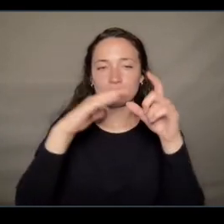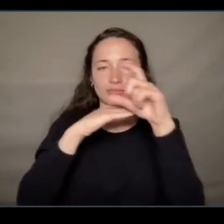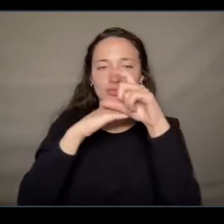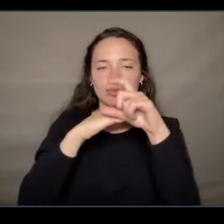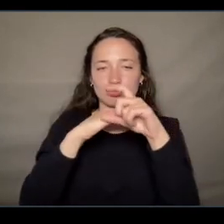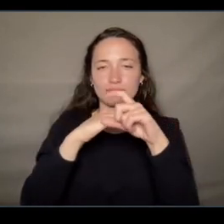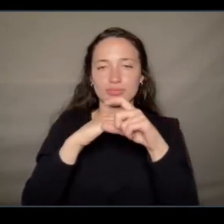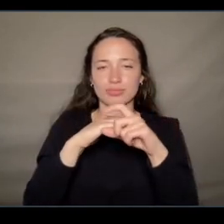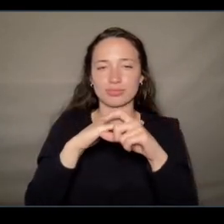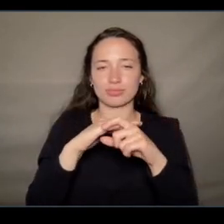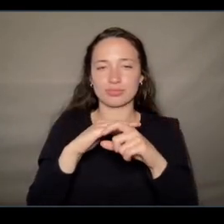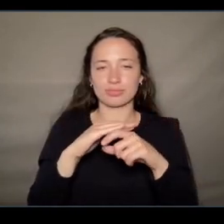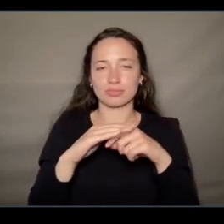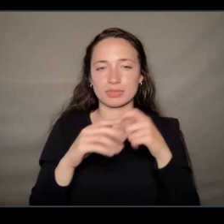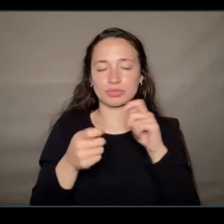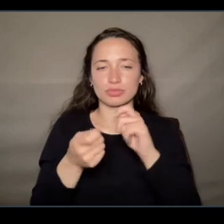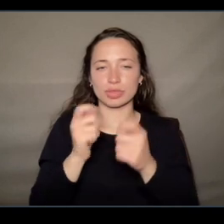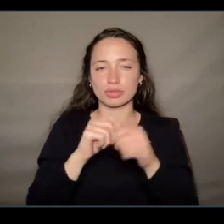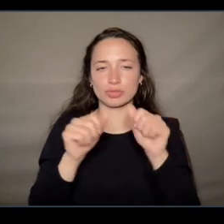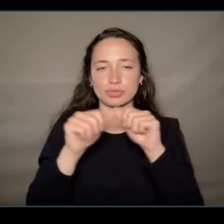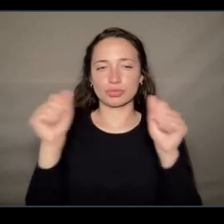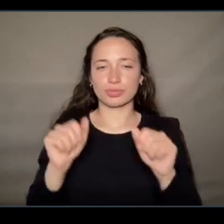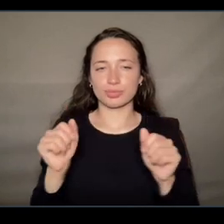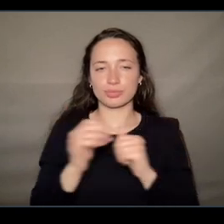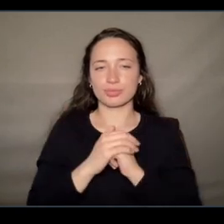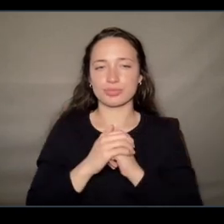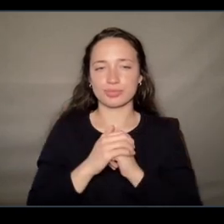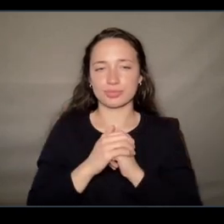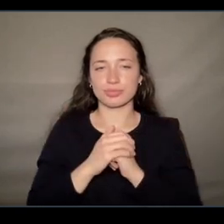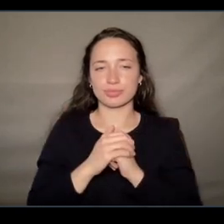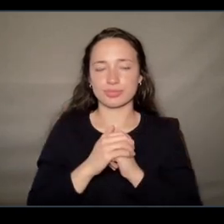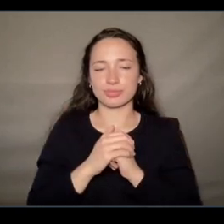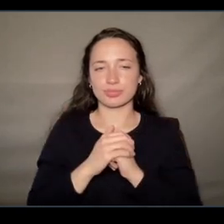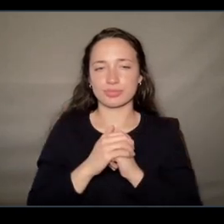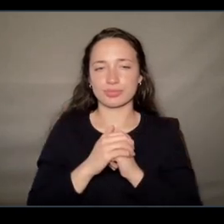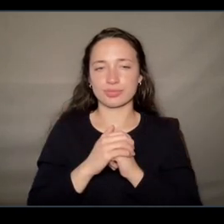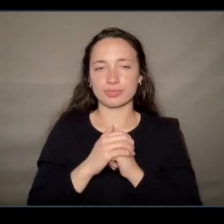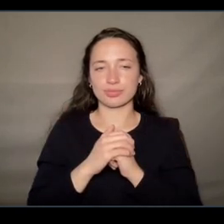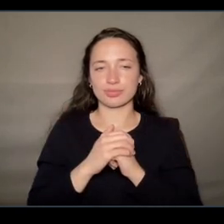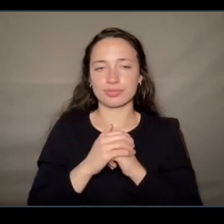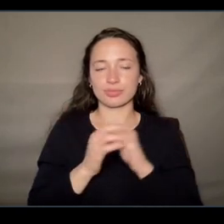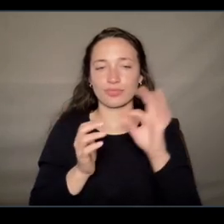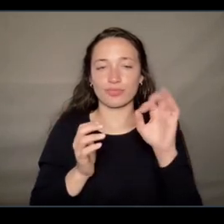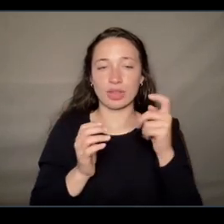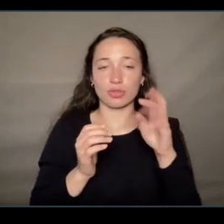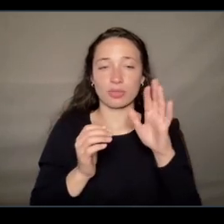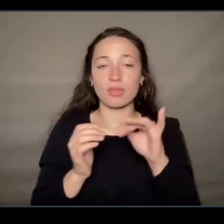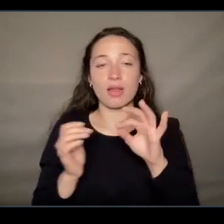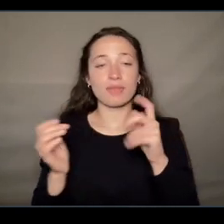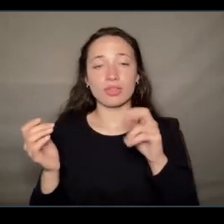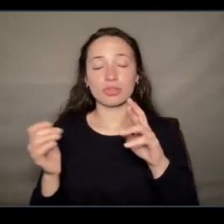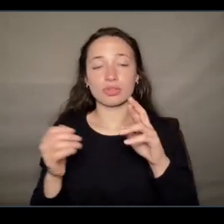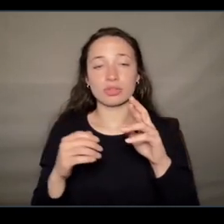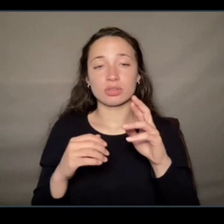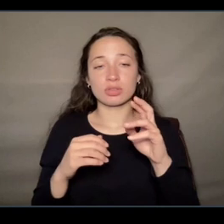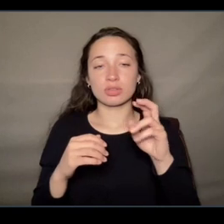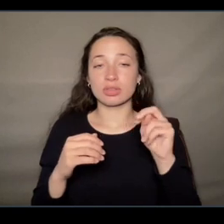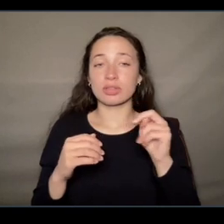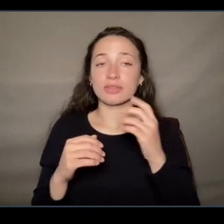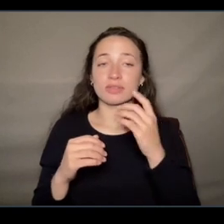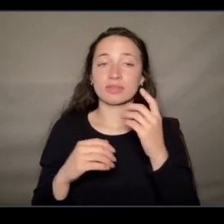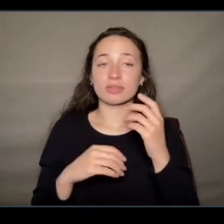one mountain, quietly changing its shape, feather by feather.